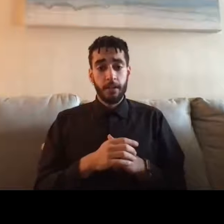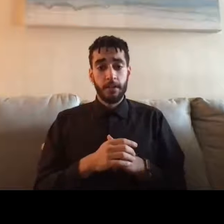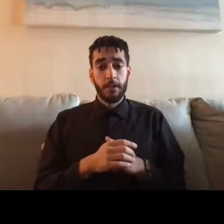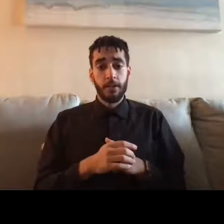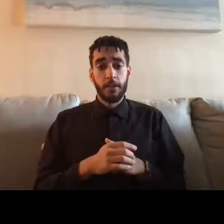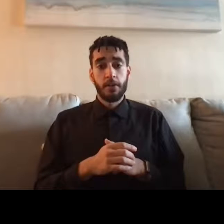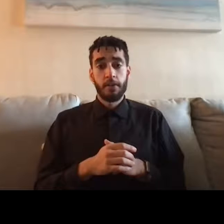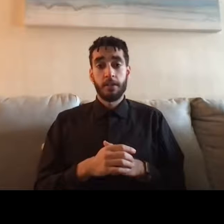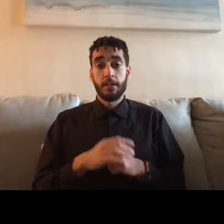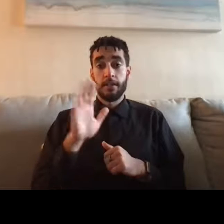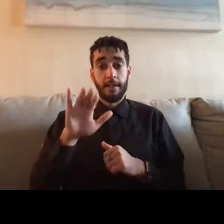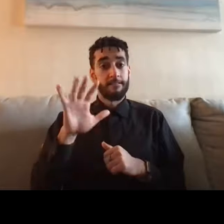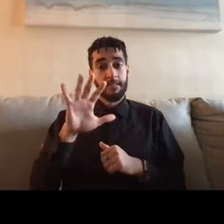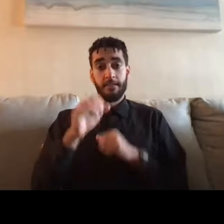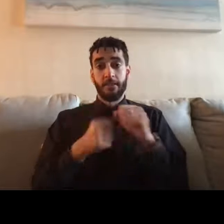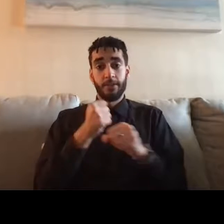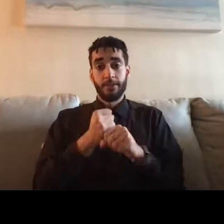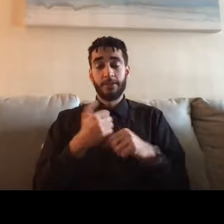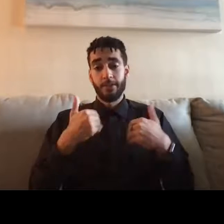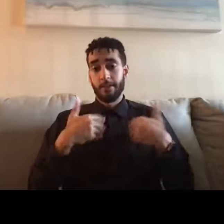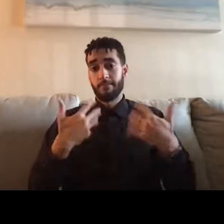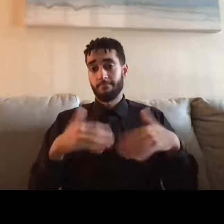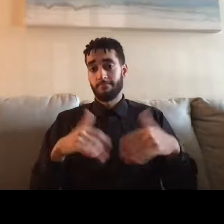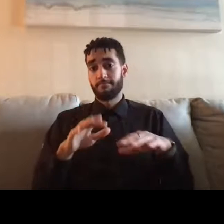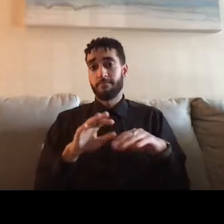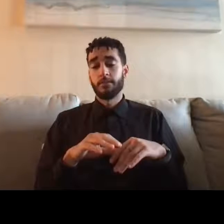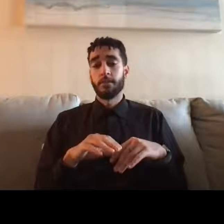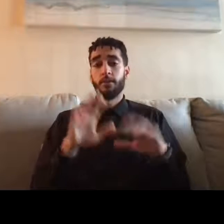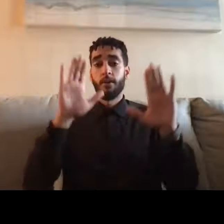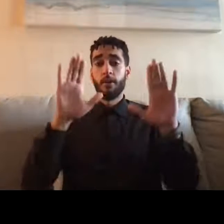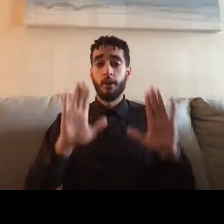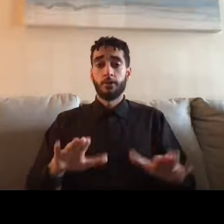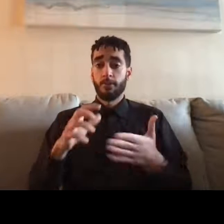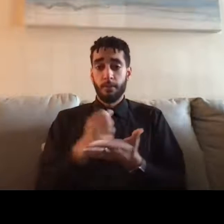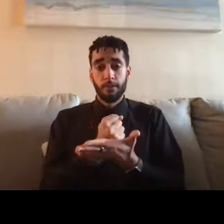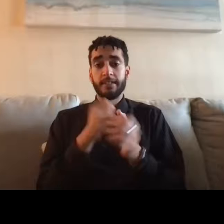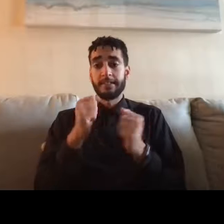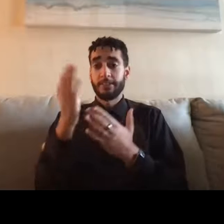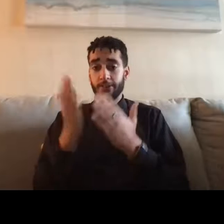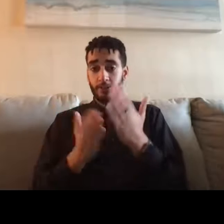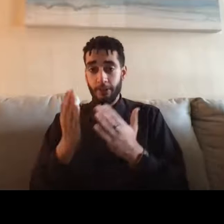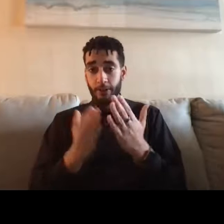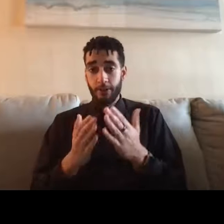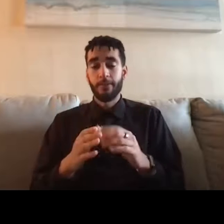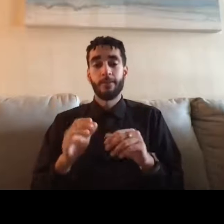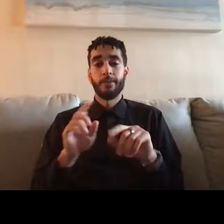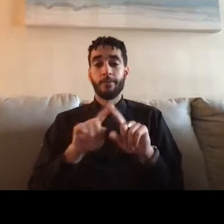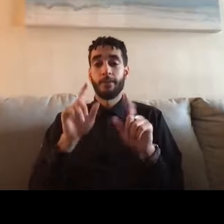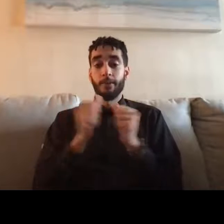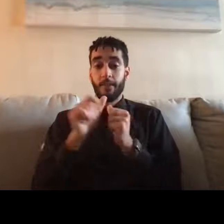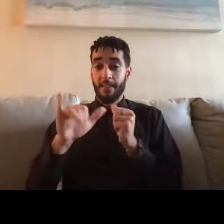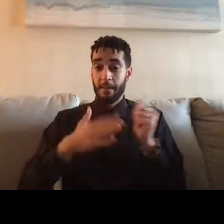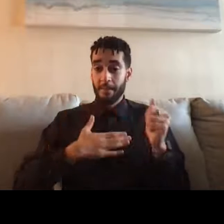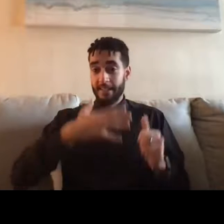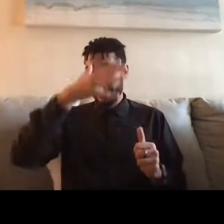over the past 5 years, I've had some pretty incredible opportunities to serve. Yet that moment with my dad and taking care of him at